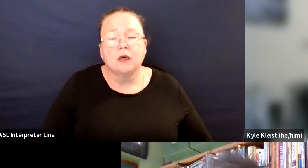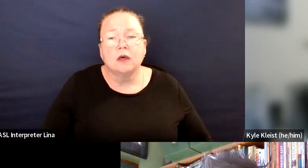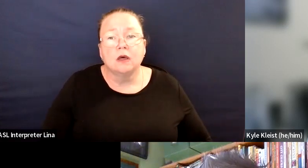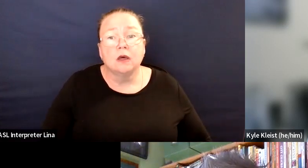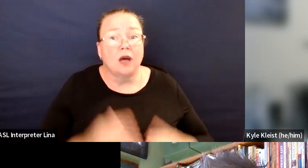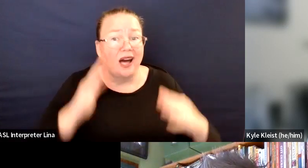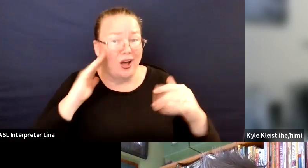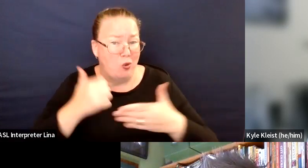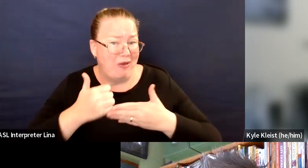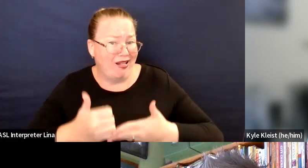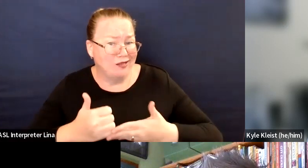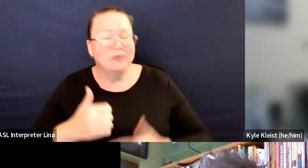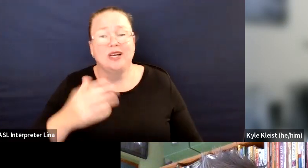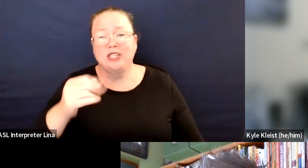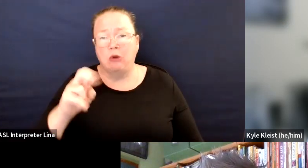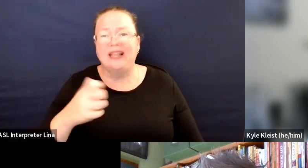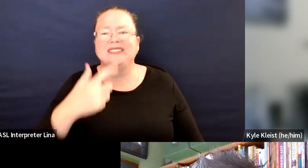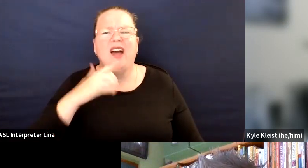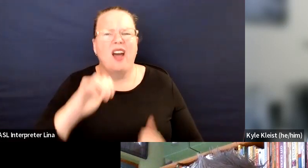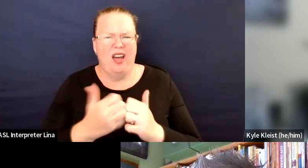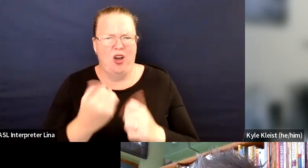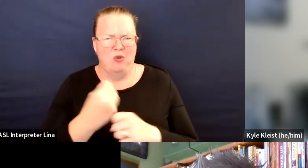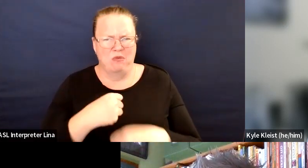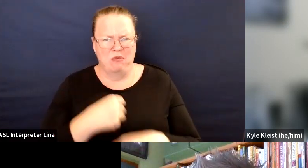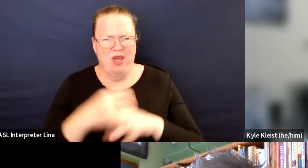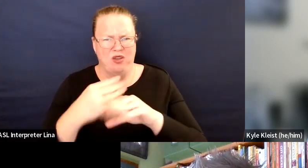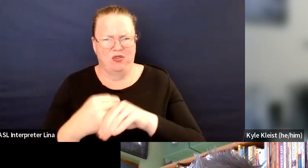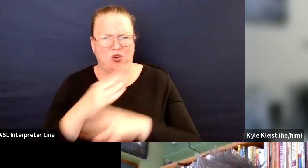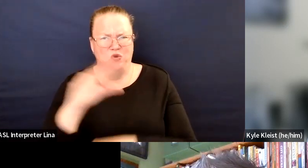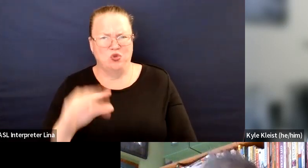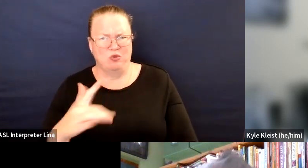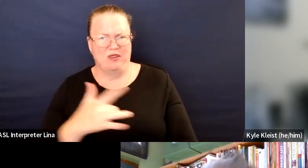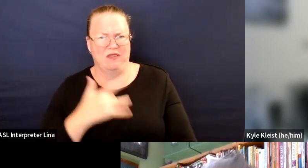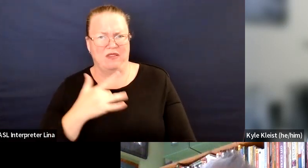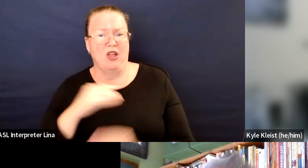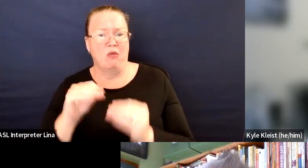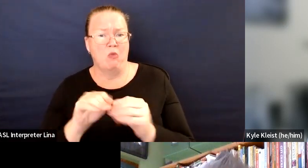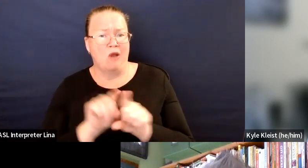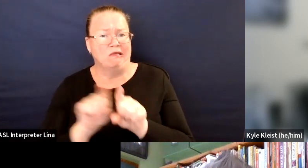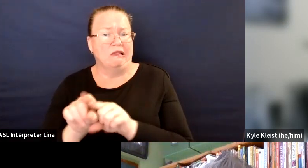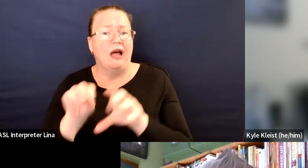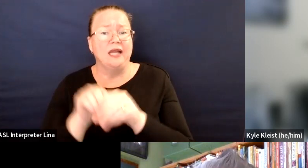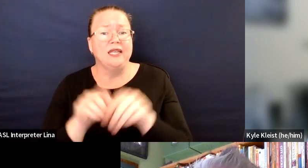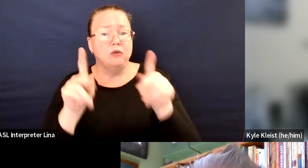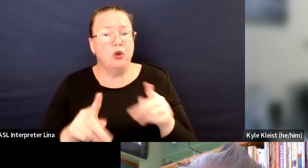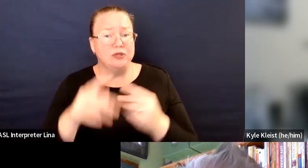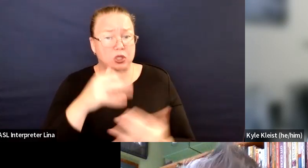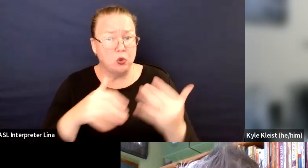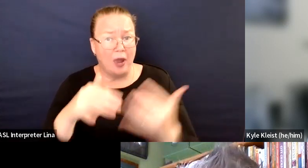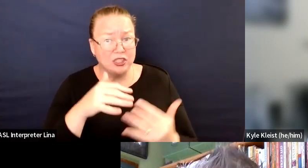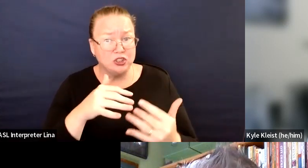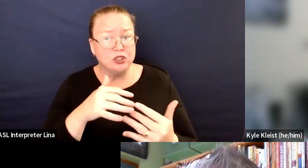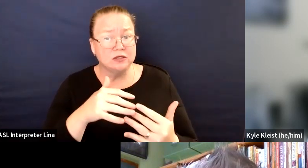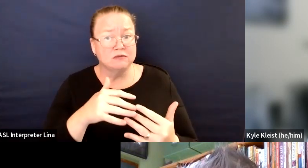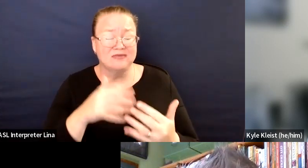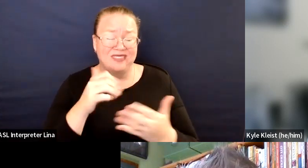this helps. Caroline says, how do we make the virtual or Zoom feel more like in-person interactions? That would be such